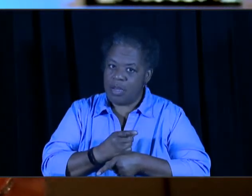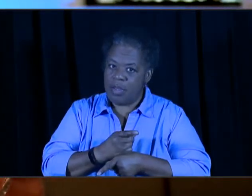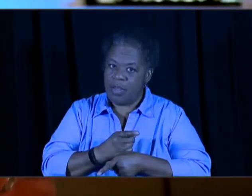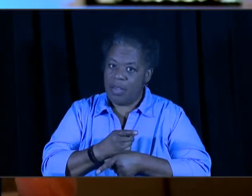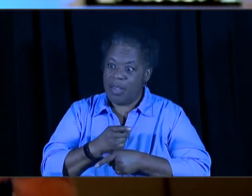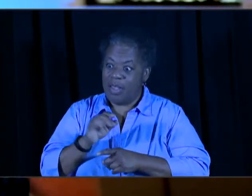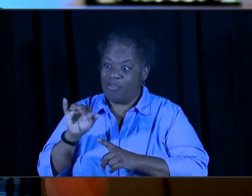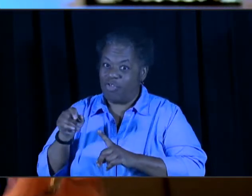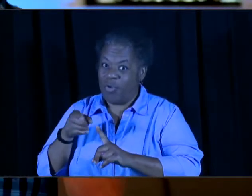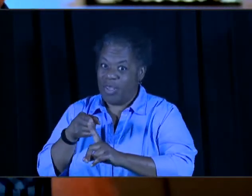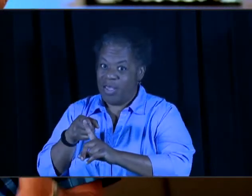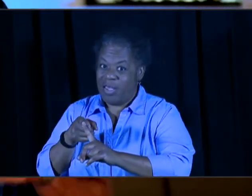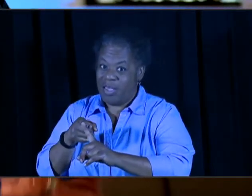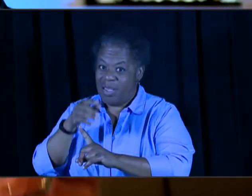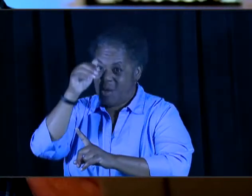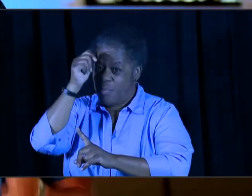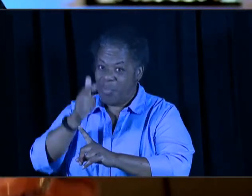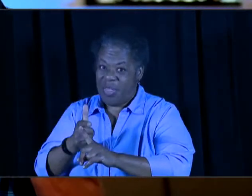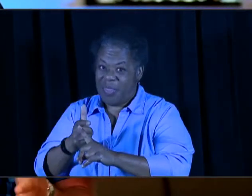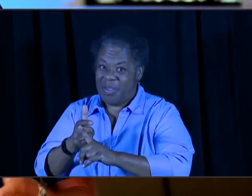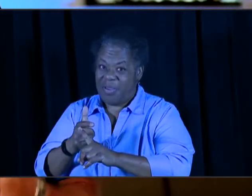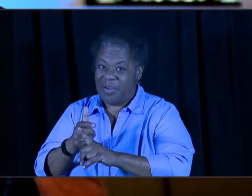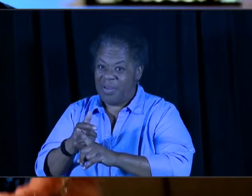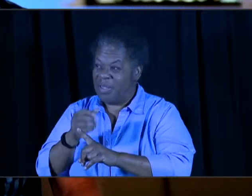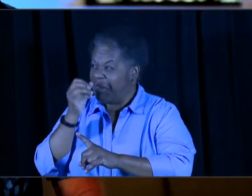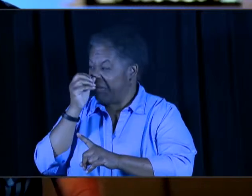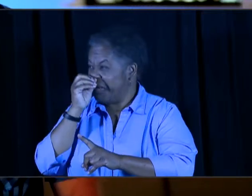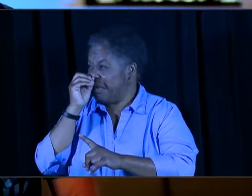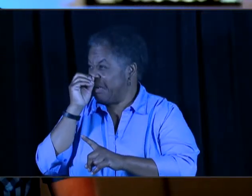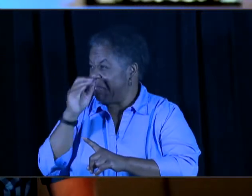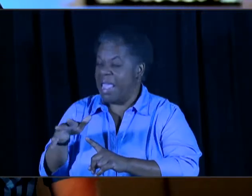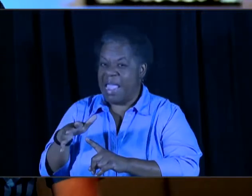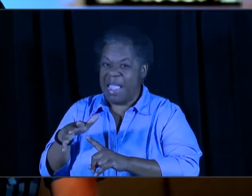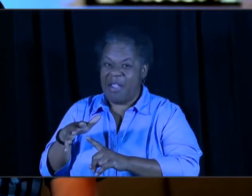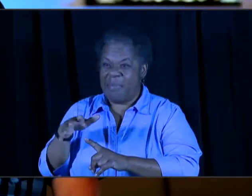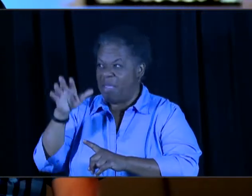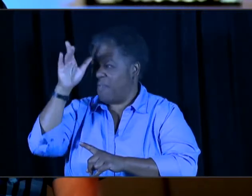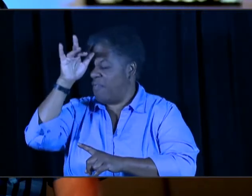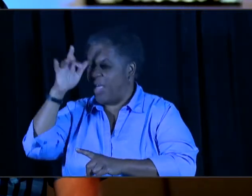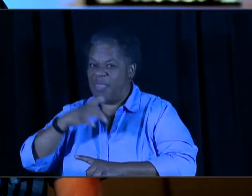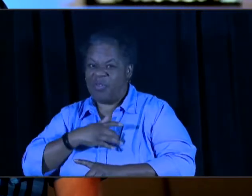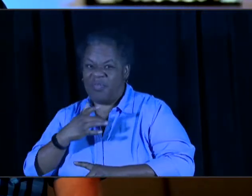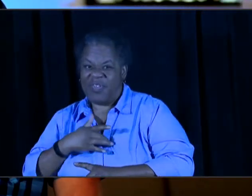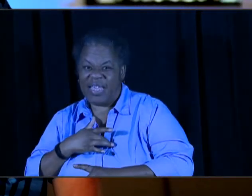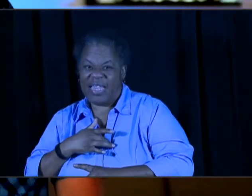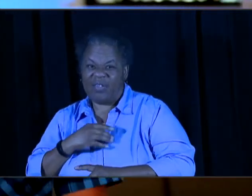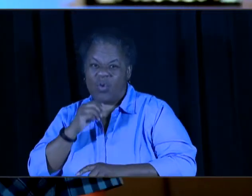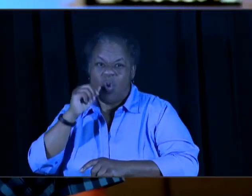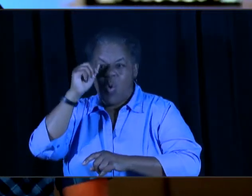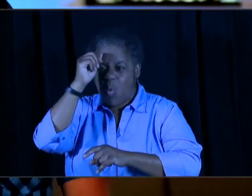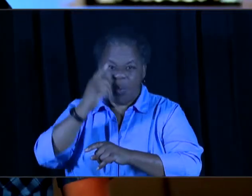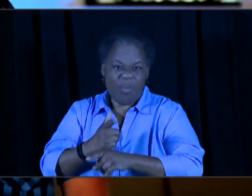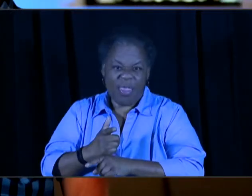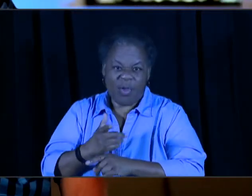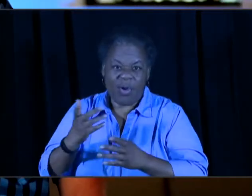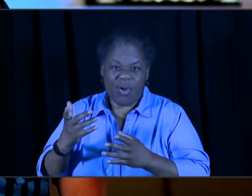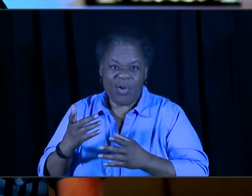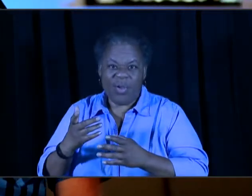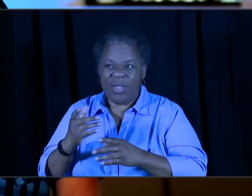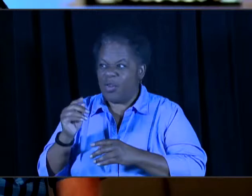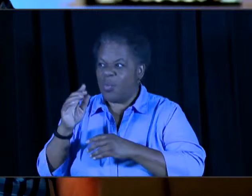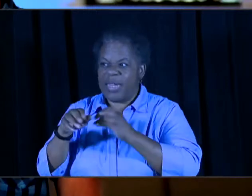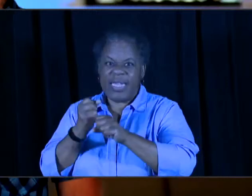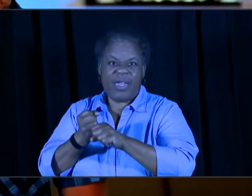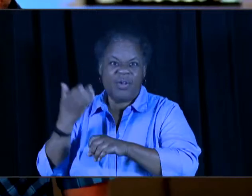brother who didn't give a lick about his father's feelings or his kid brother's welfare 20 years ago. And now he's ready to